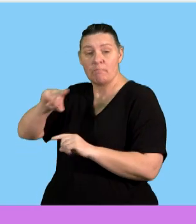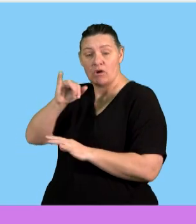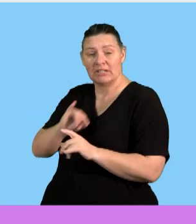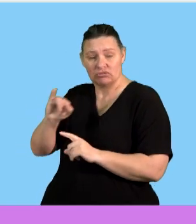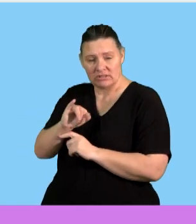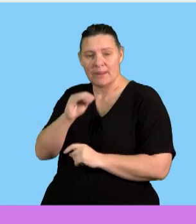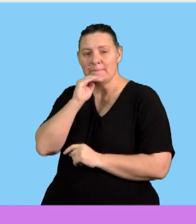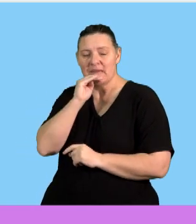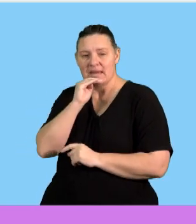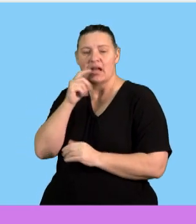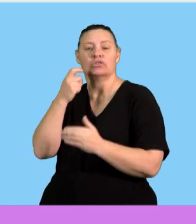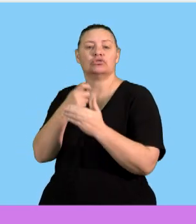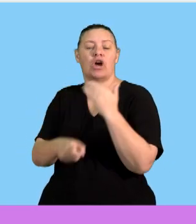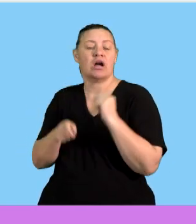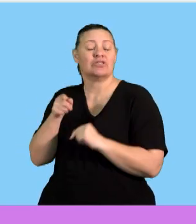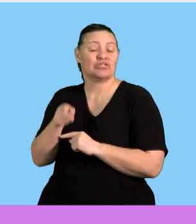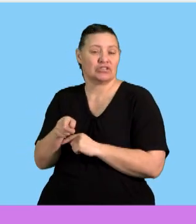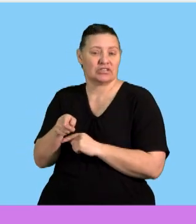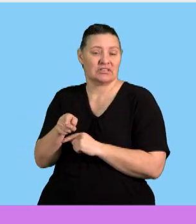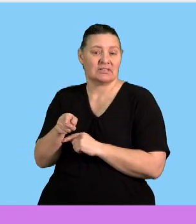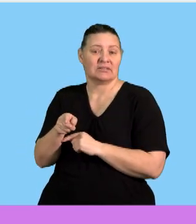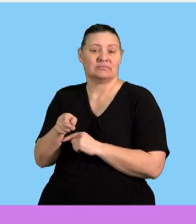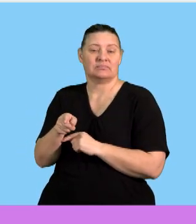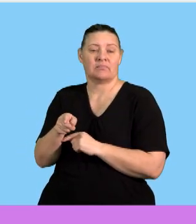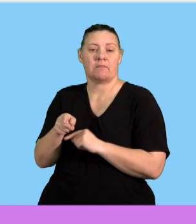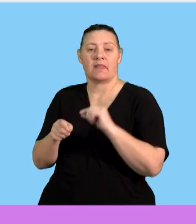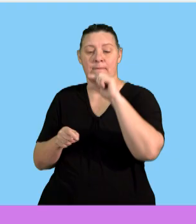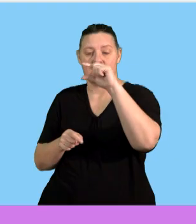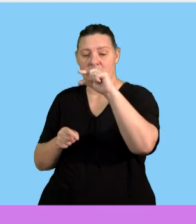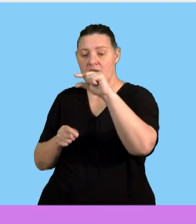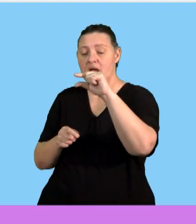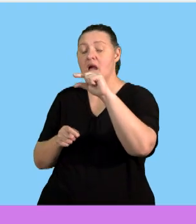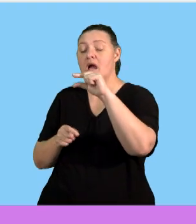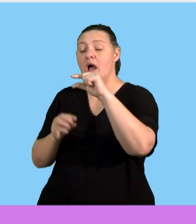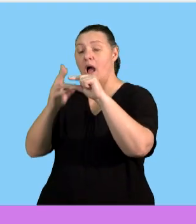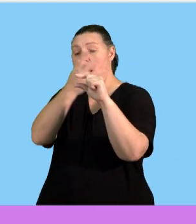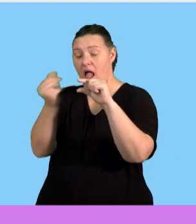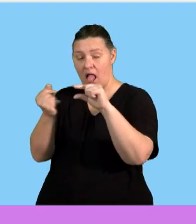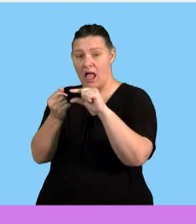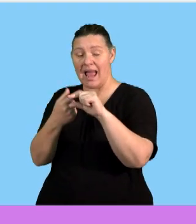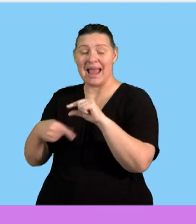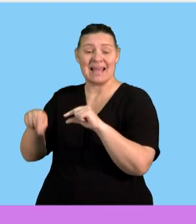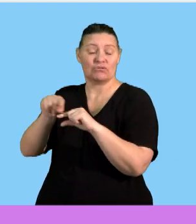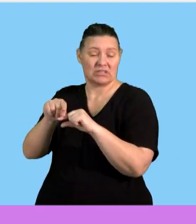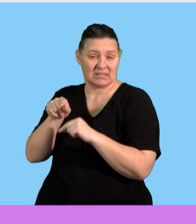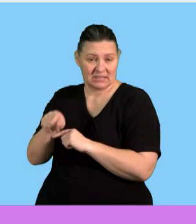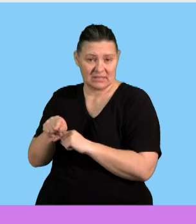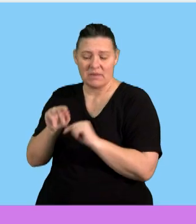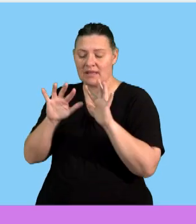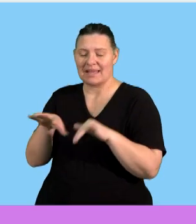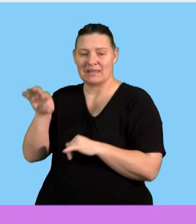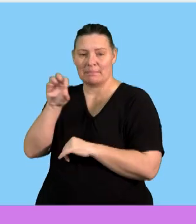interest is interest charged in addition to another interest. Example, if I